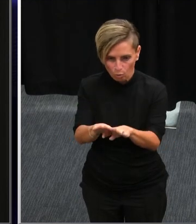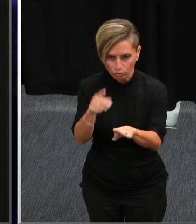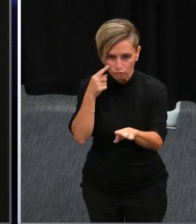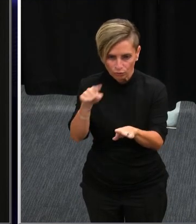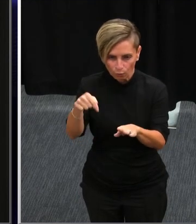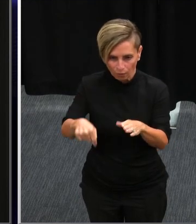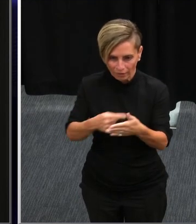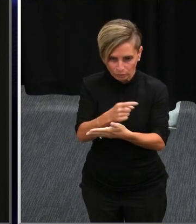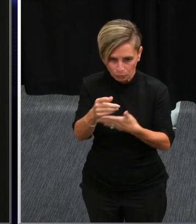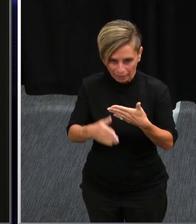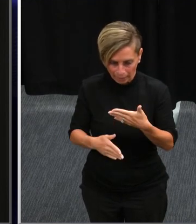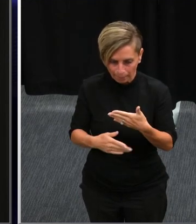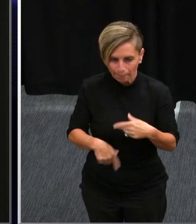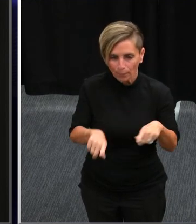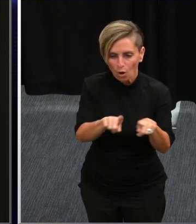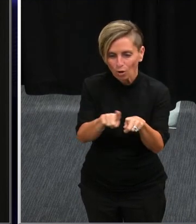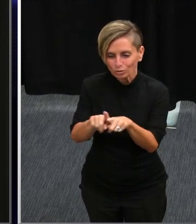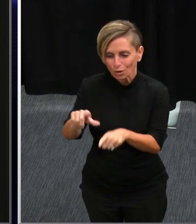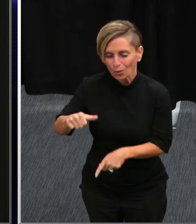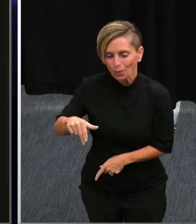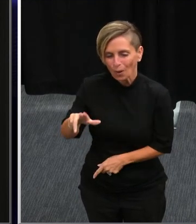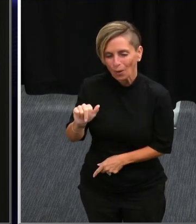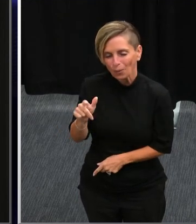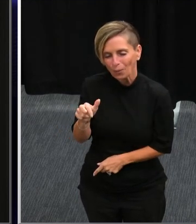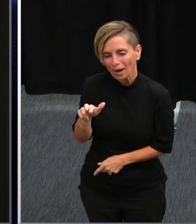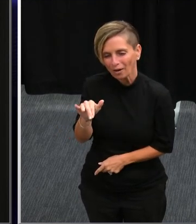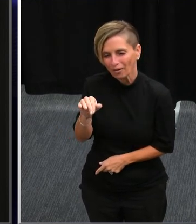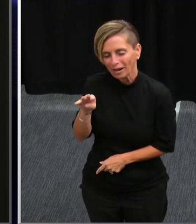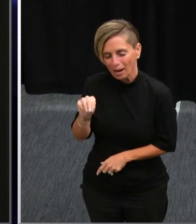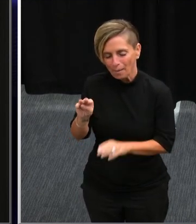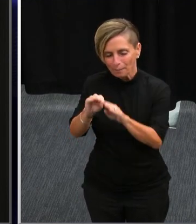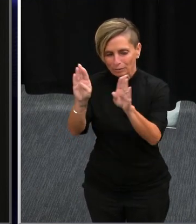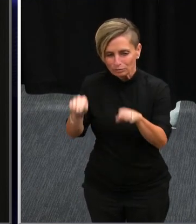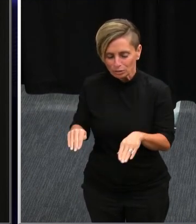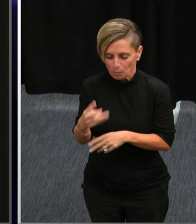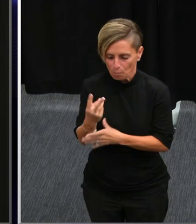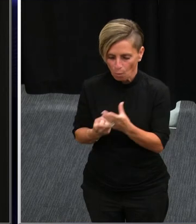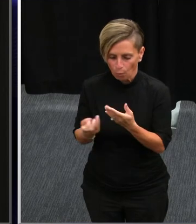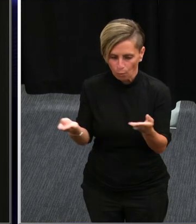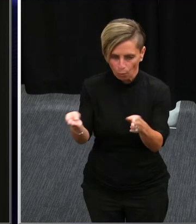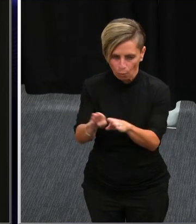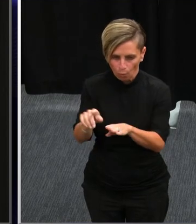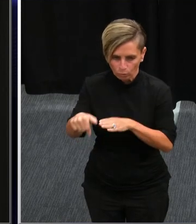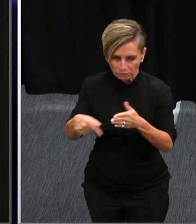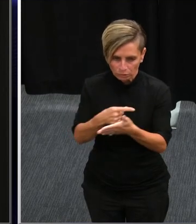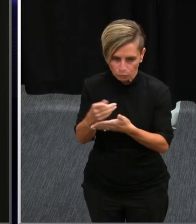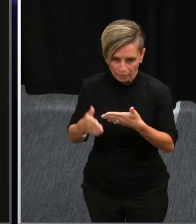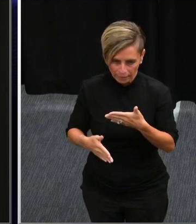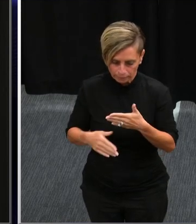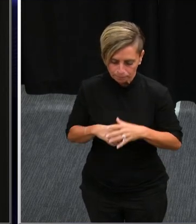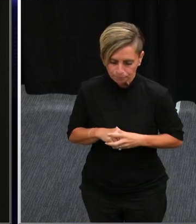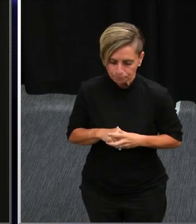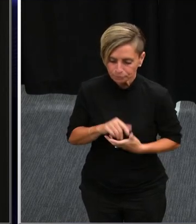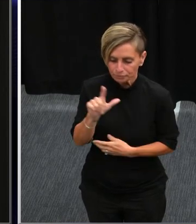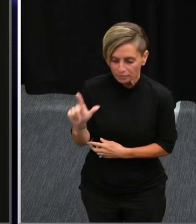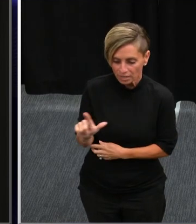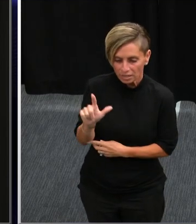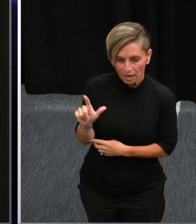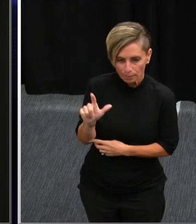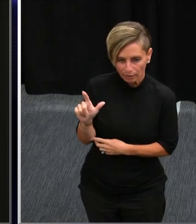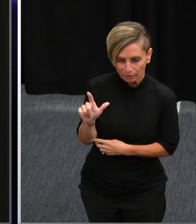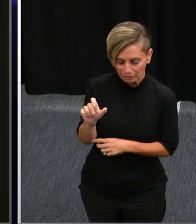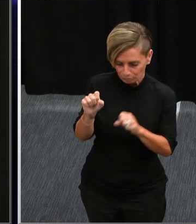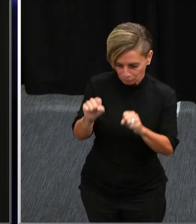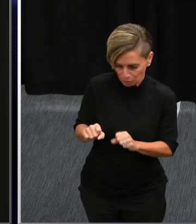St. Lucie County Aquarium and Regional History Centers are also closed this weekend. All St. Lucie County libraries will provide